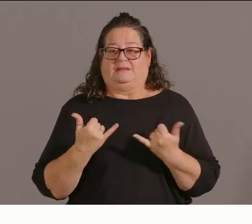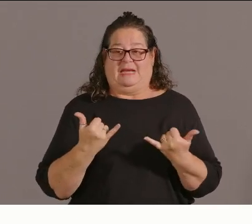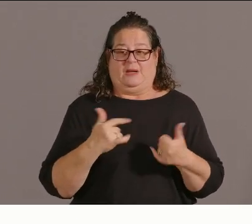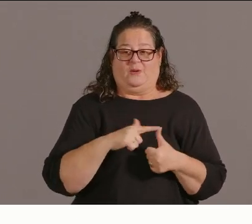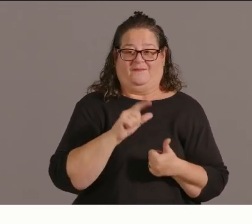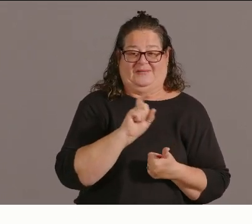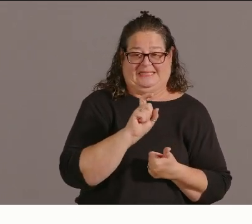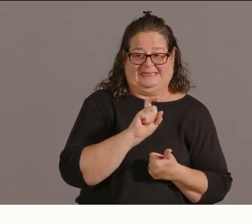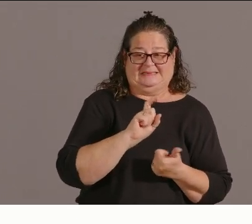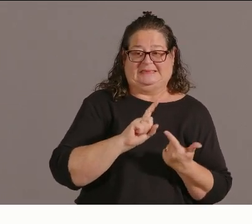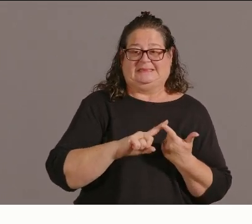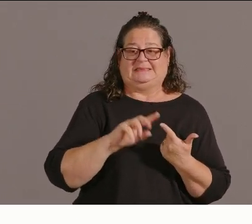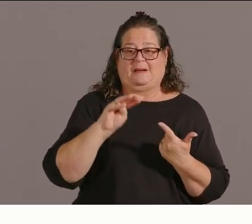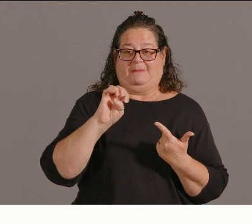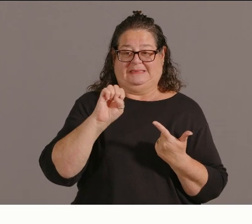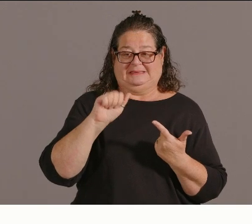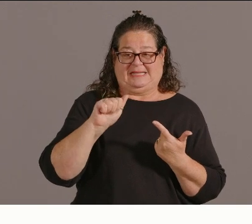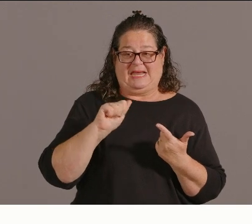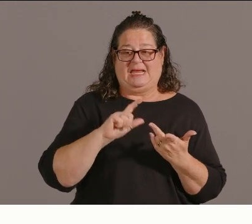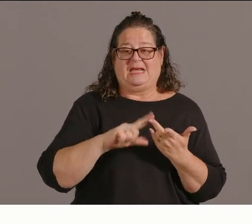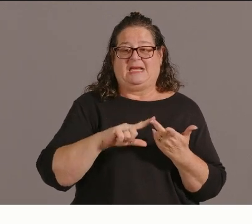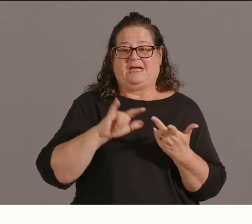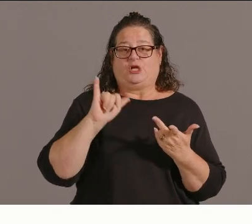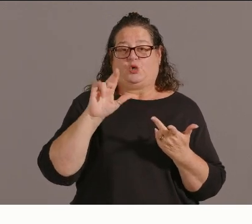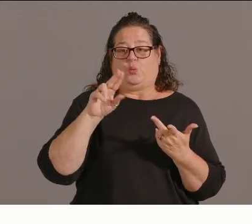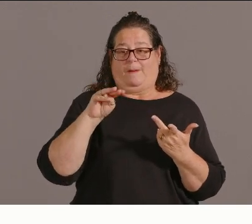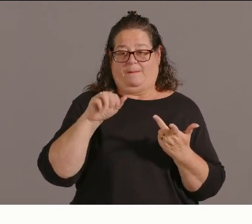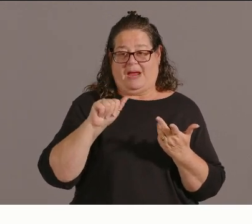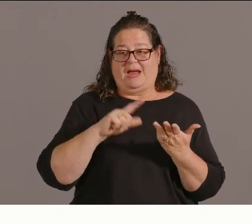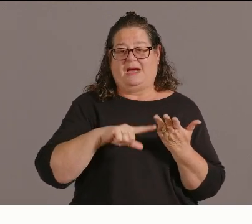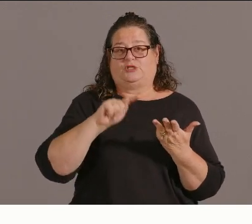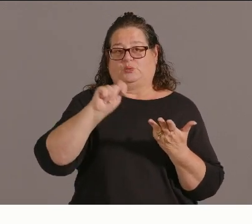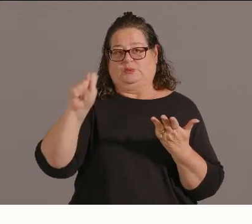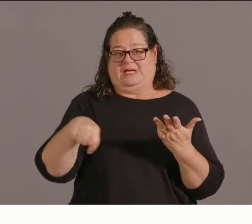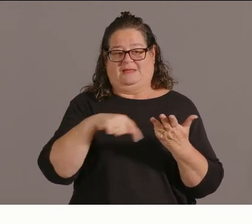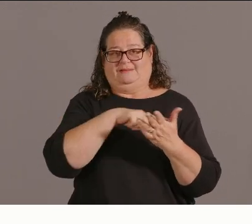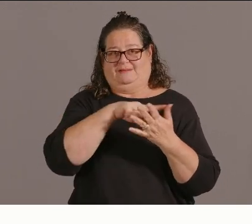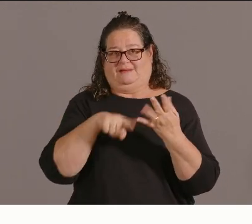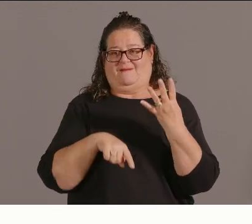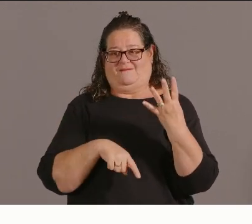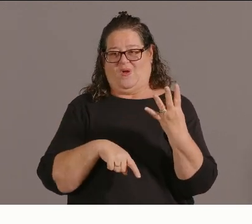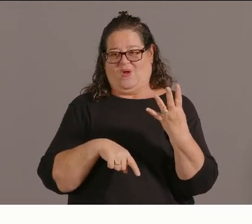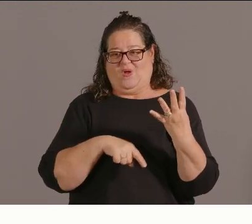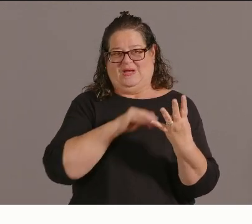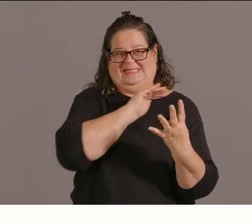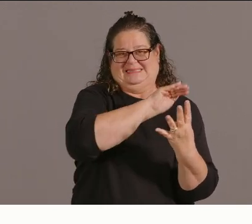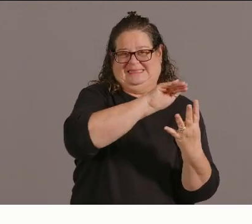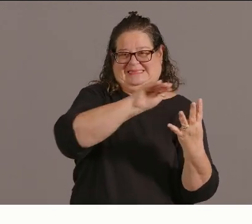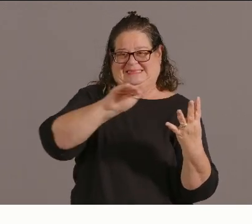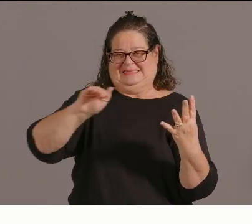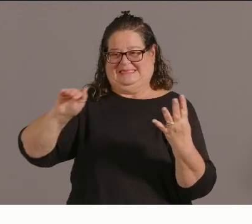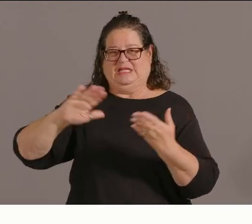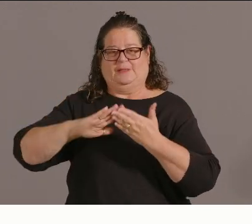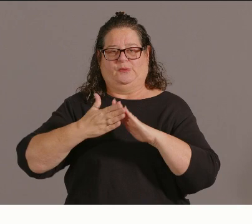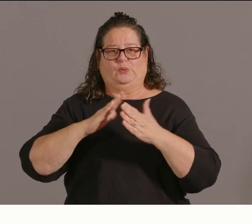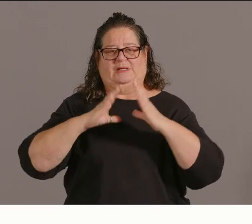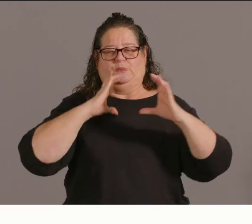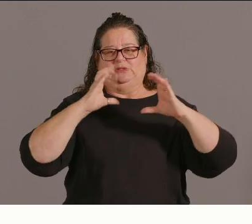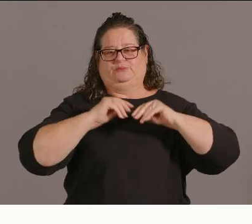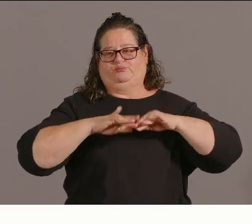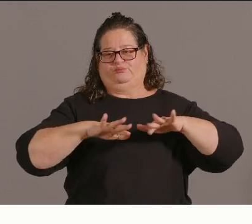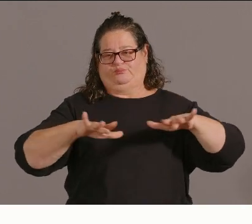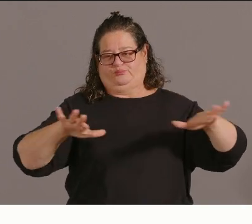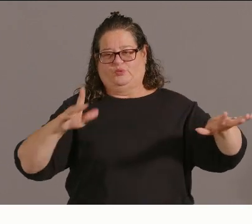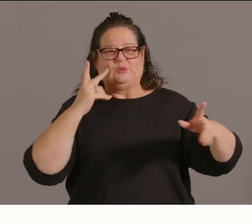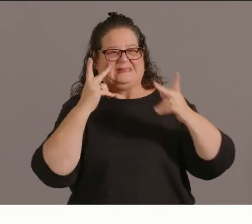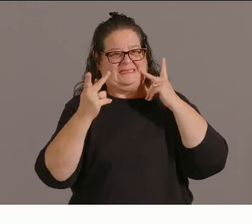we continue to work with our partners on developing that targeted communication, and you will see increased high-intensity targeted messaging